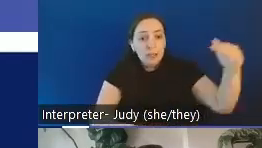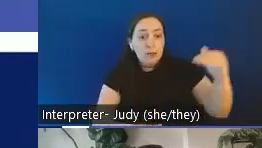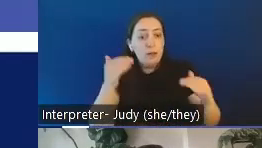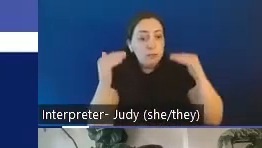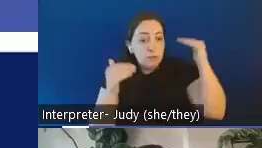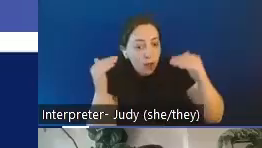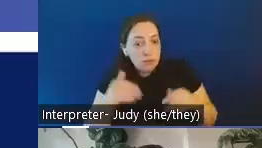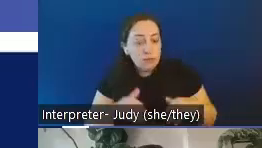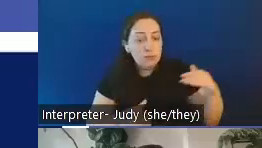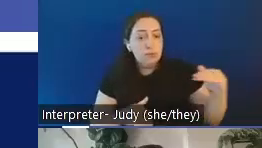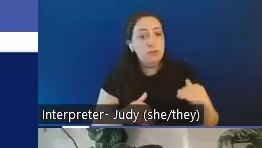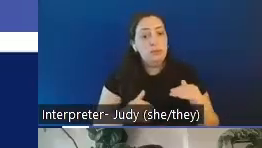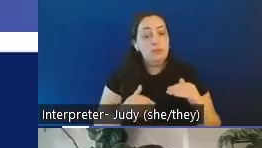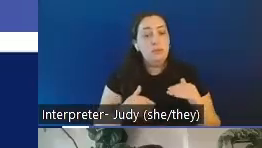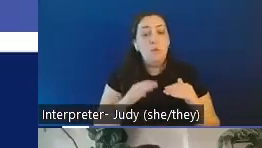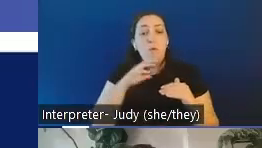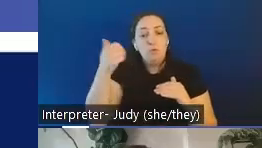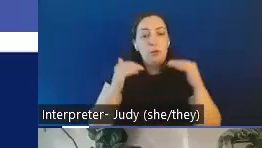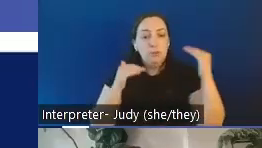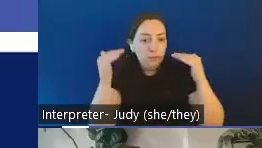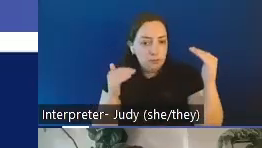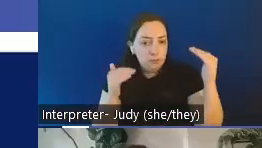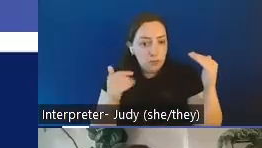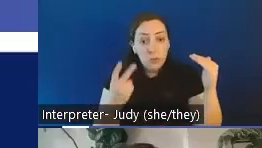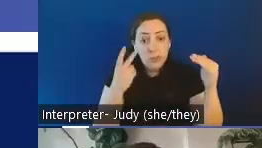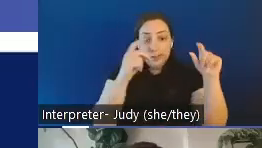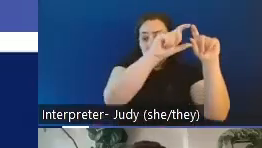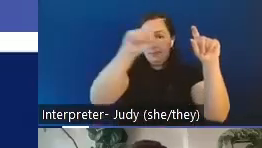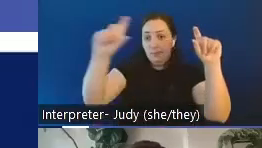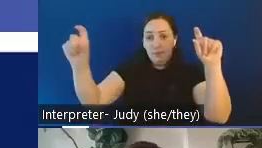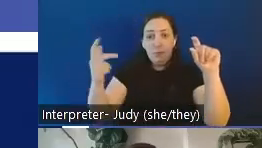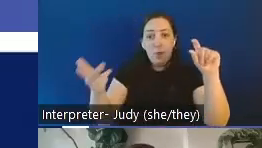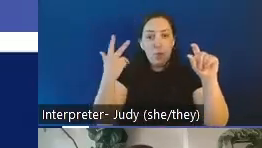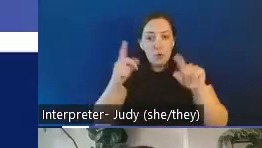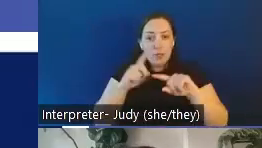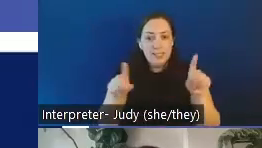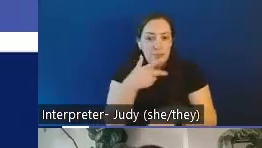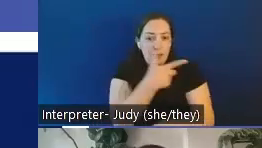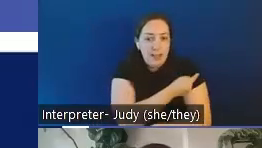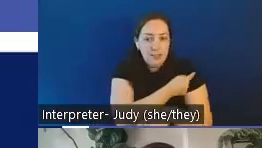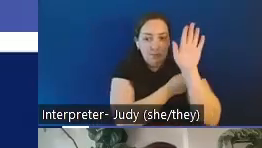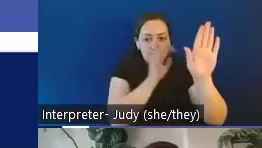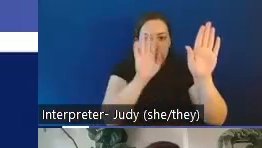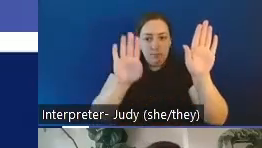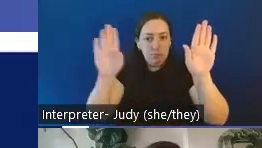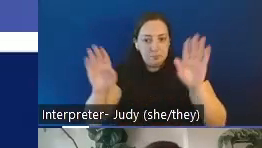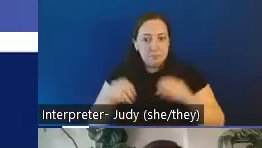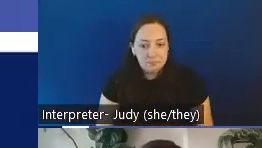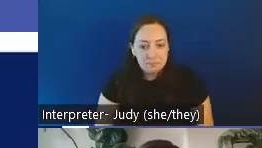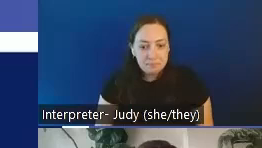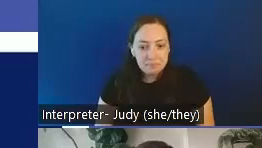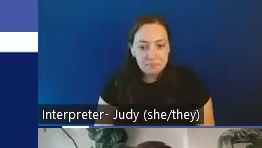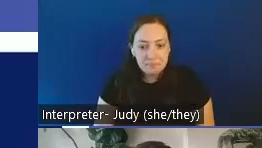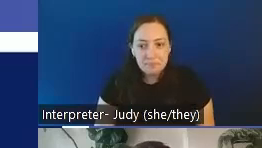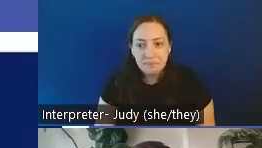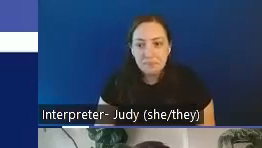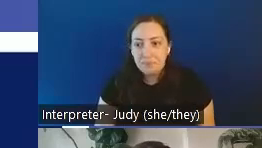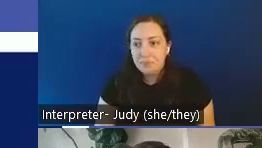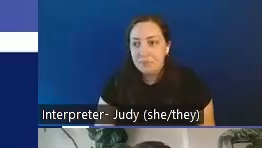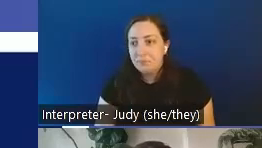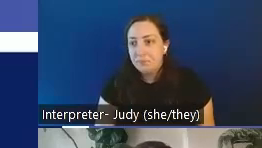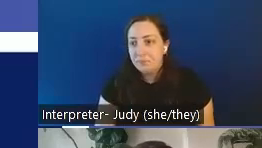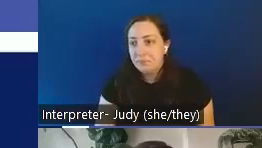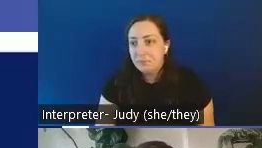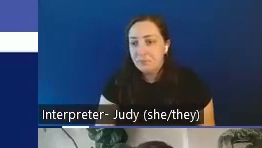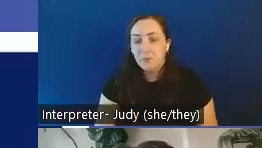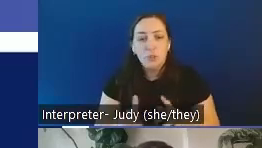different ages? And then the columns you can see across the top are the 3 different vaccines. So let's start with the first column, which is the